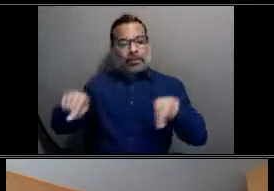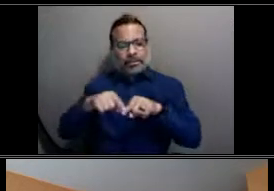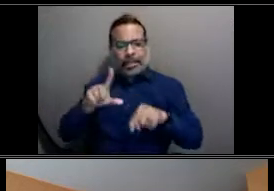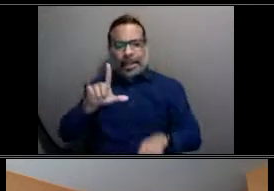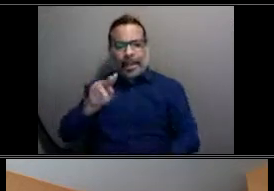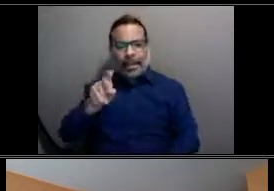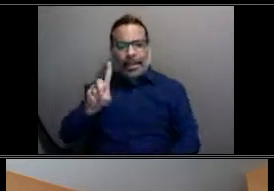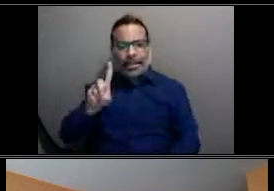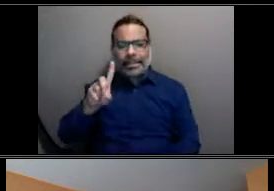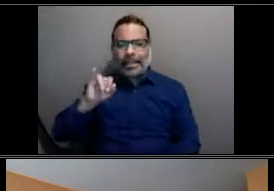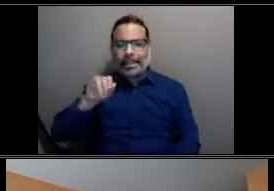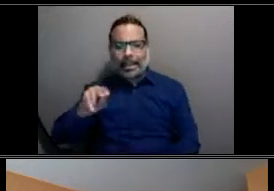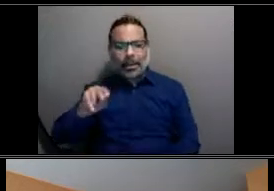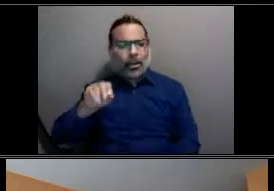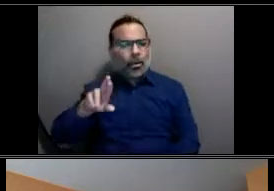or